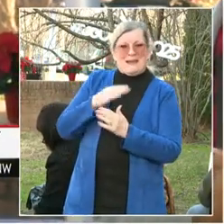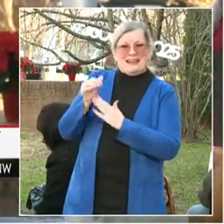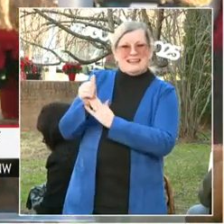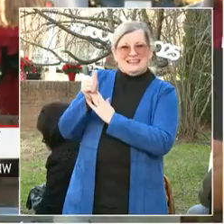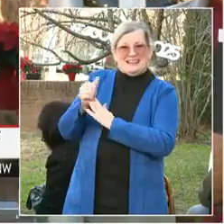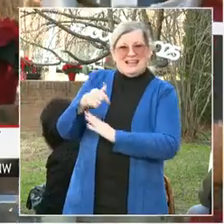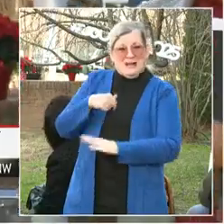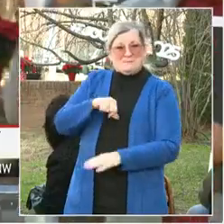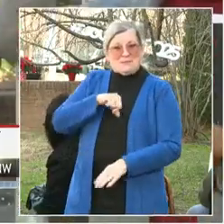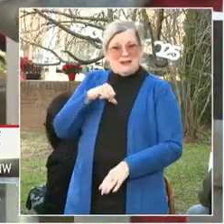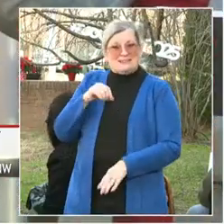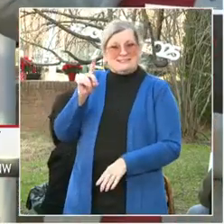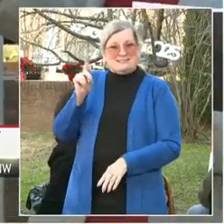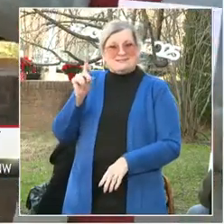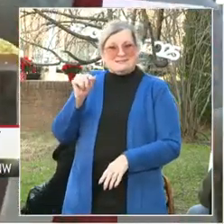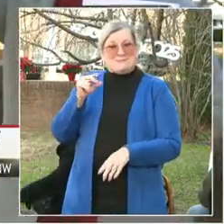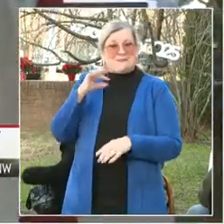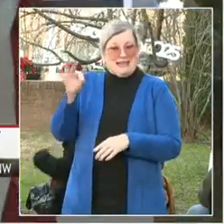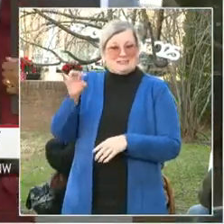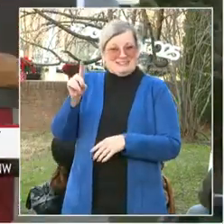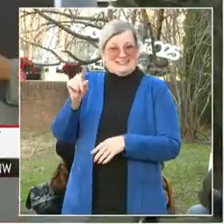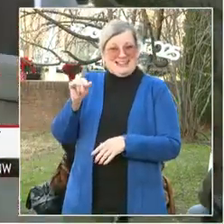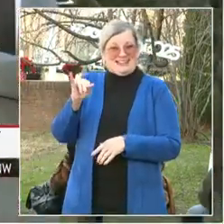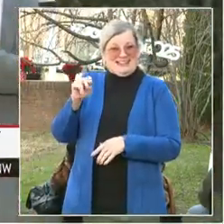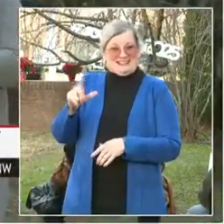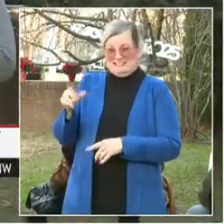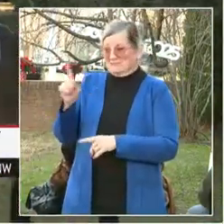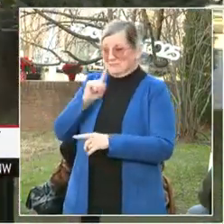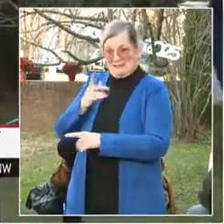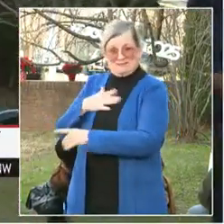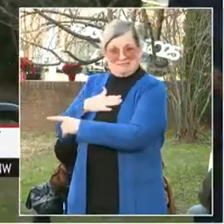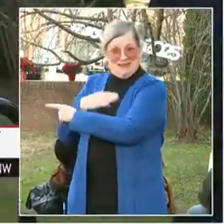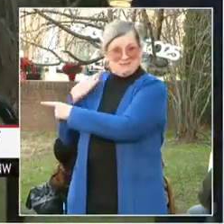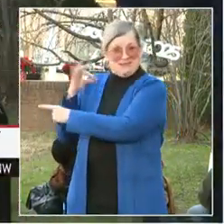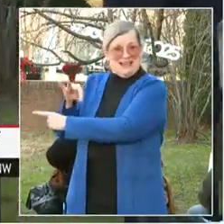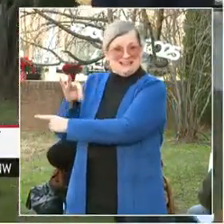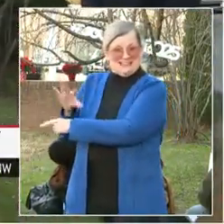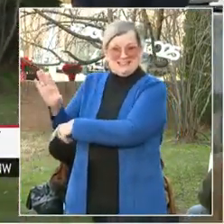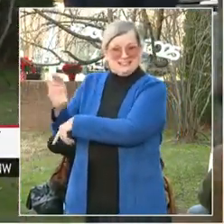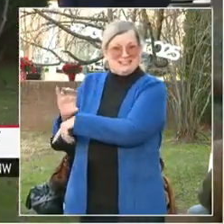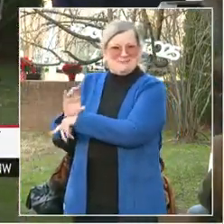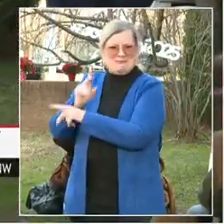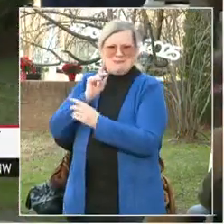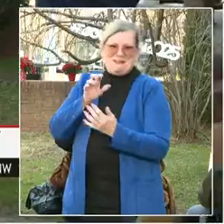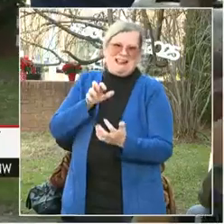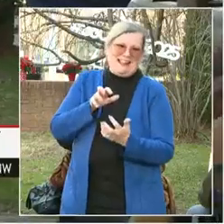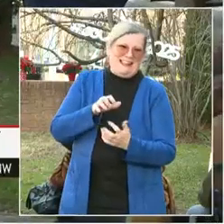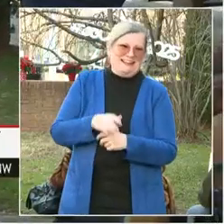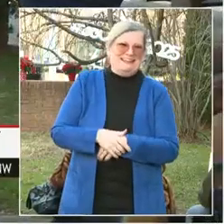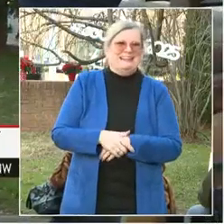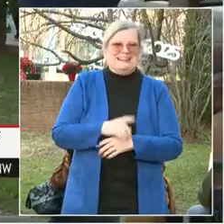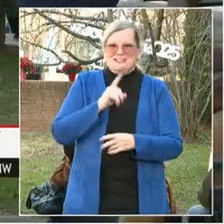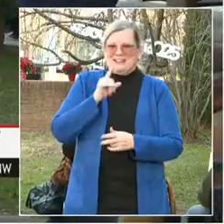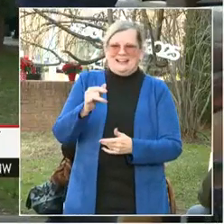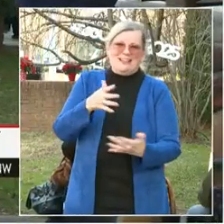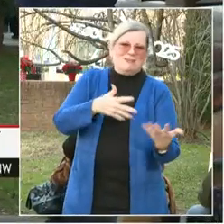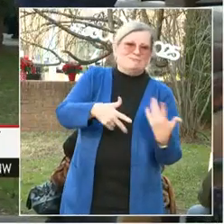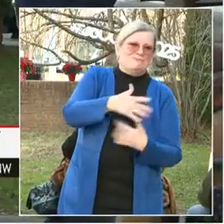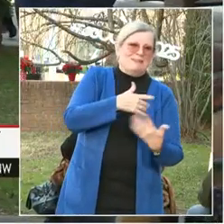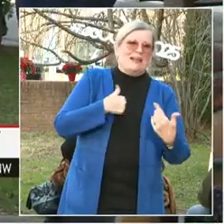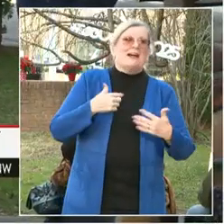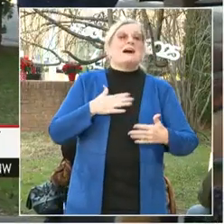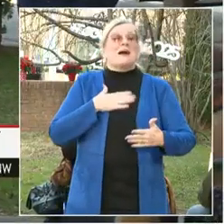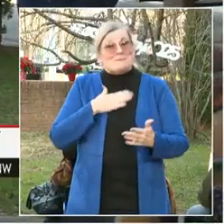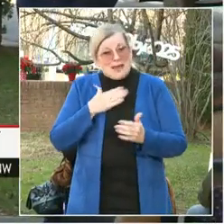Daniels is my pastor. I am a member of Emory Fellowship, And so I'm glad to be here with one of my spiritual leaders